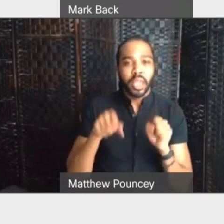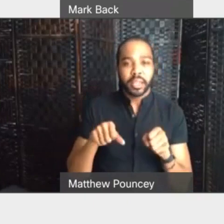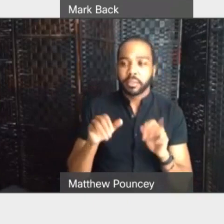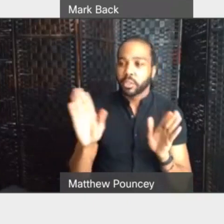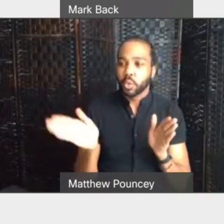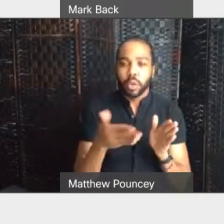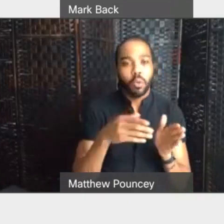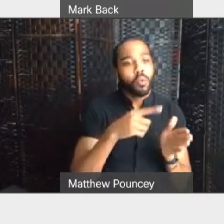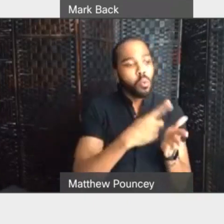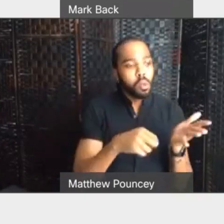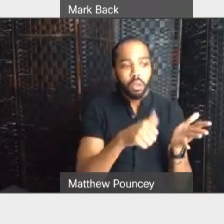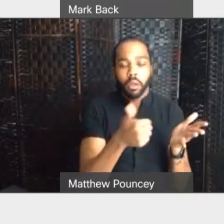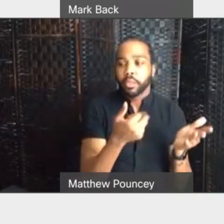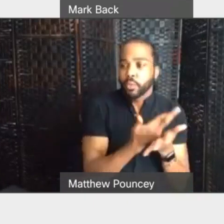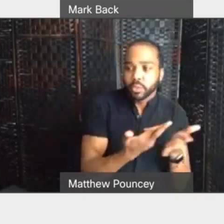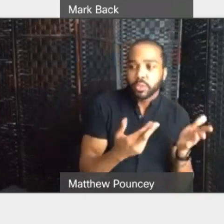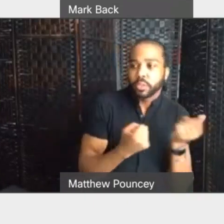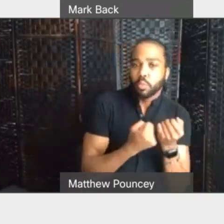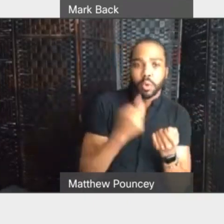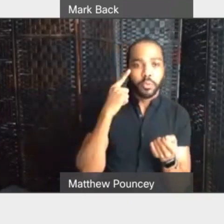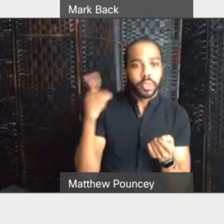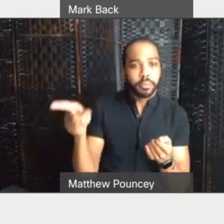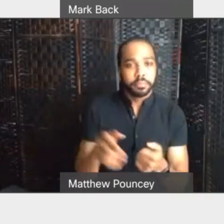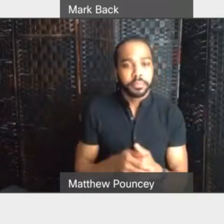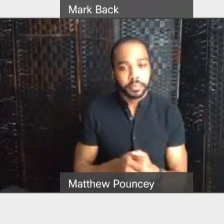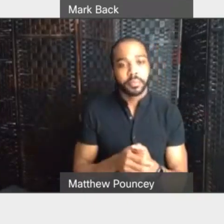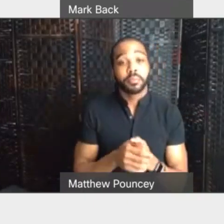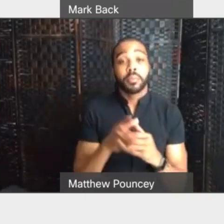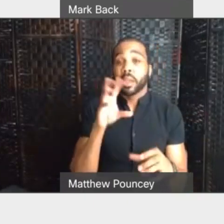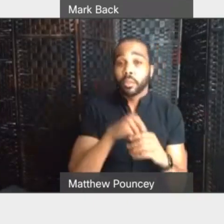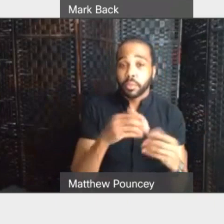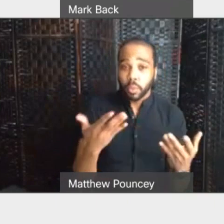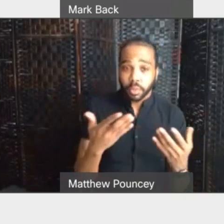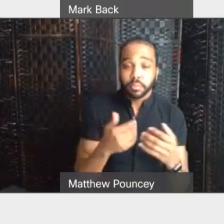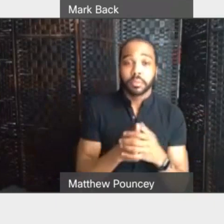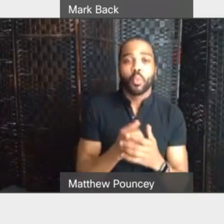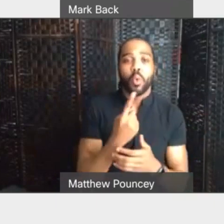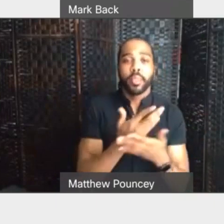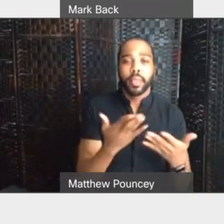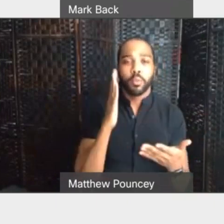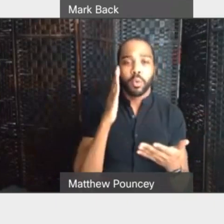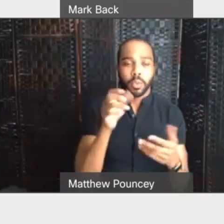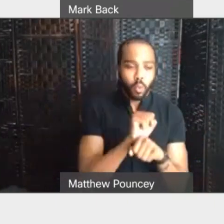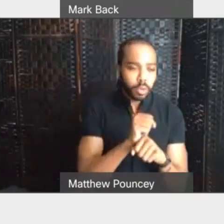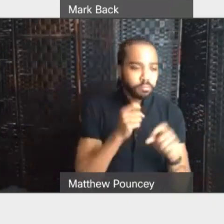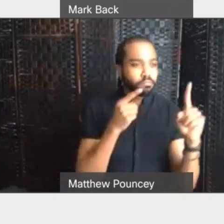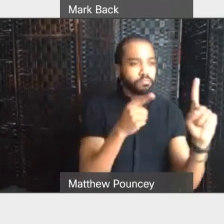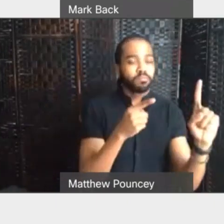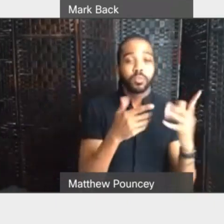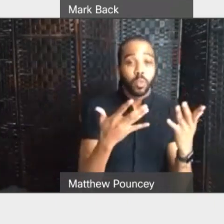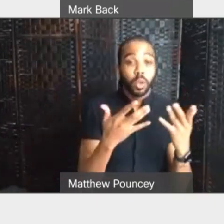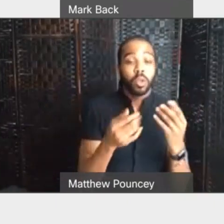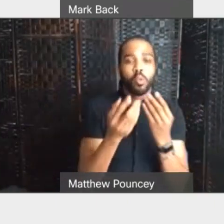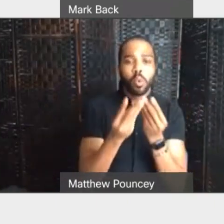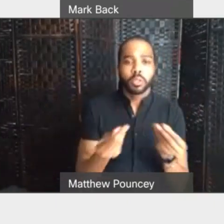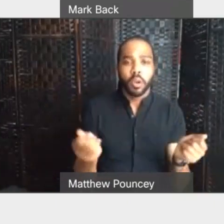other supports may be necessary to help them. Including, one thing we'll be working on is resolving the